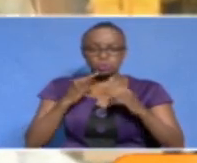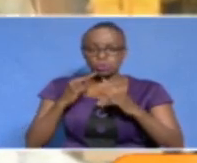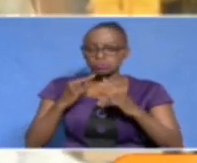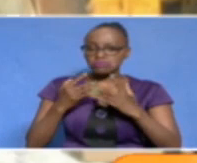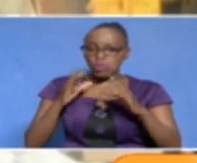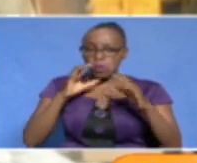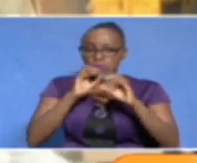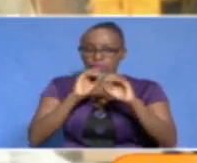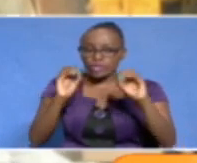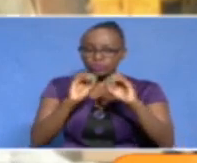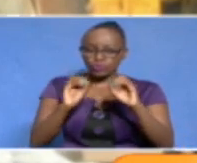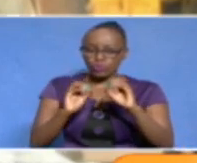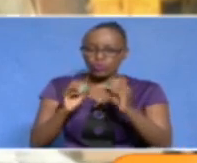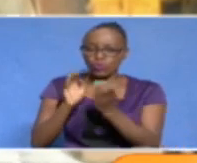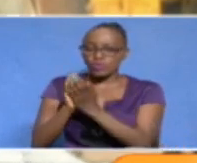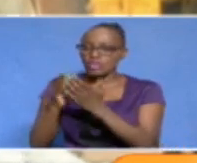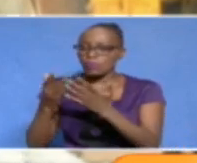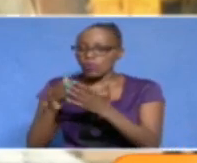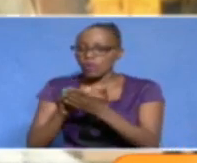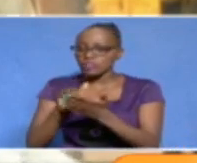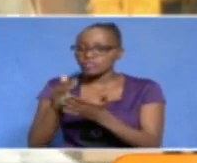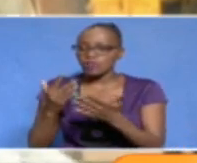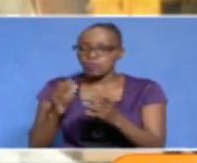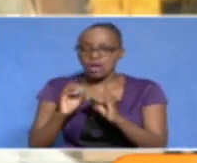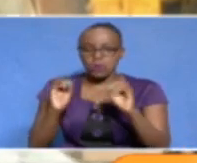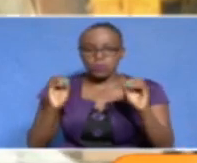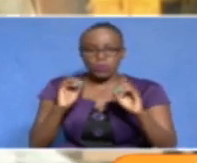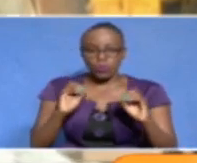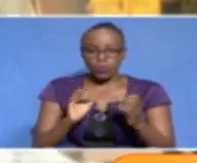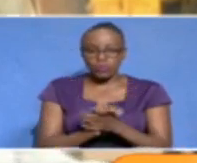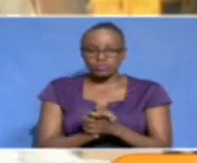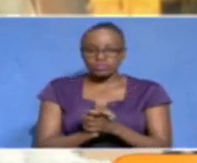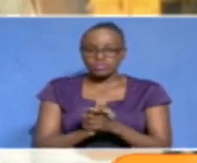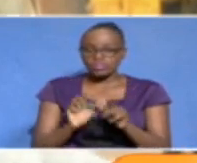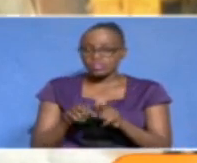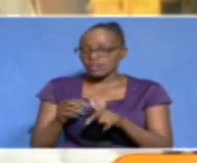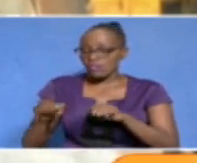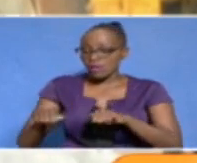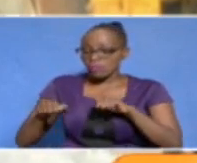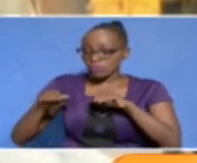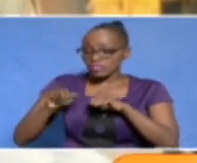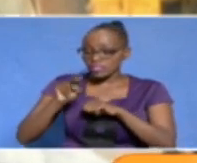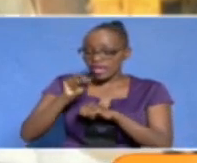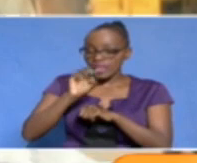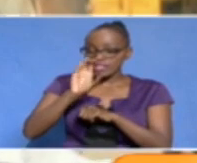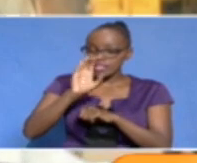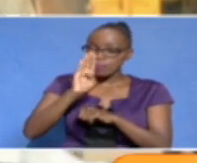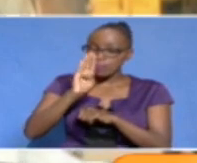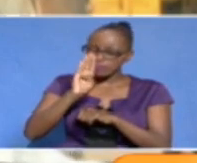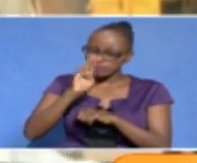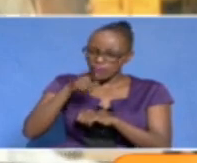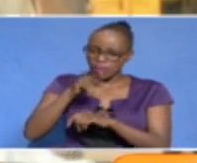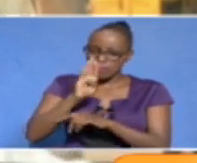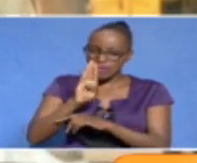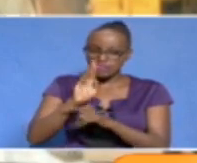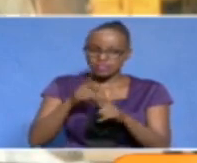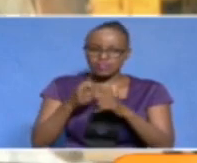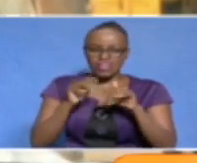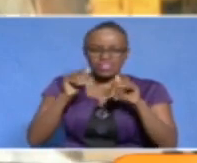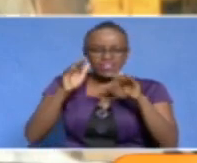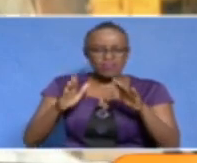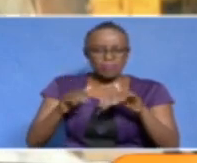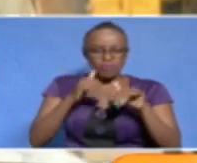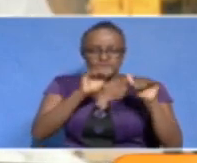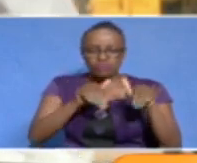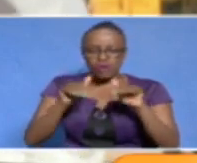mahindi mahali tutaweka. Na pia wakubwa ya cereal board hawaonekani. Sasa tunashangaa hii ukulima yenye